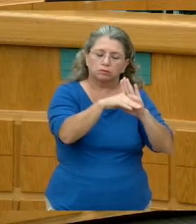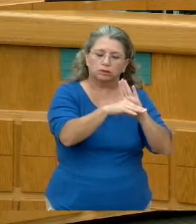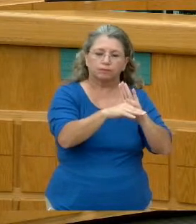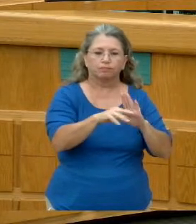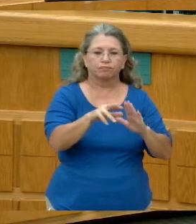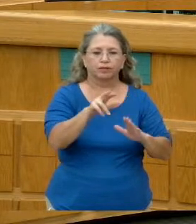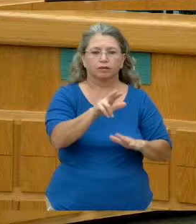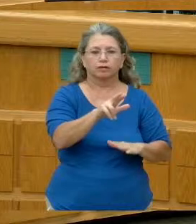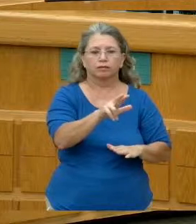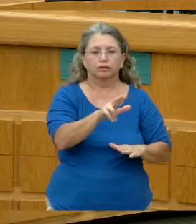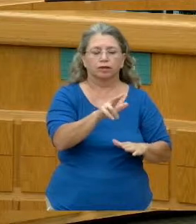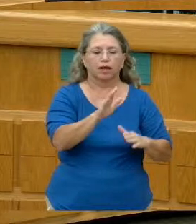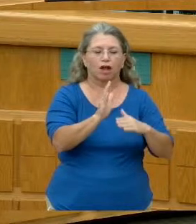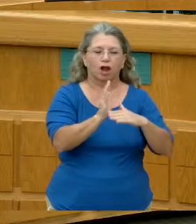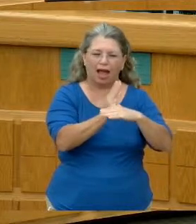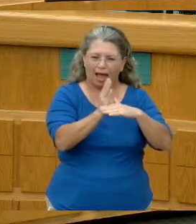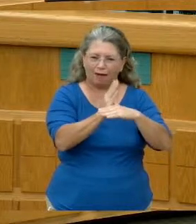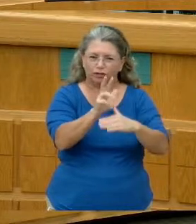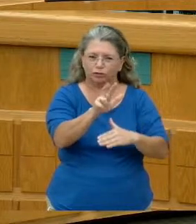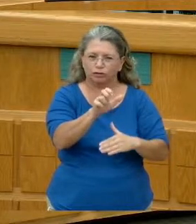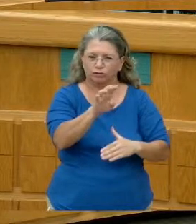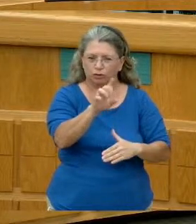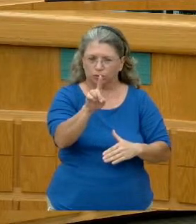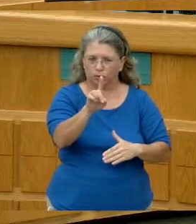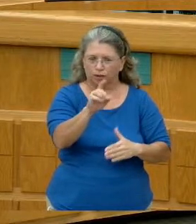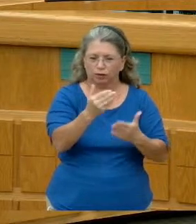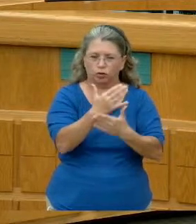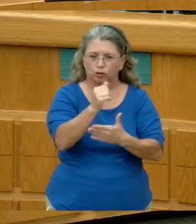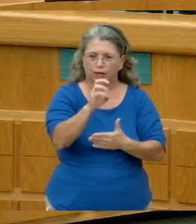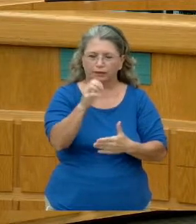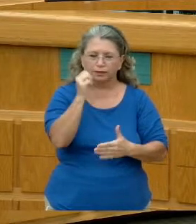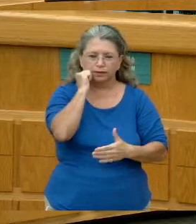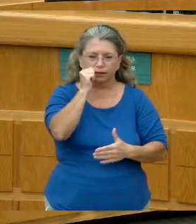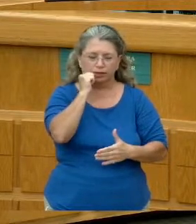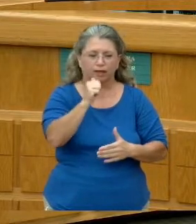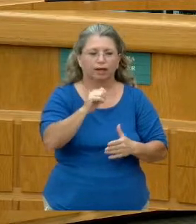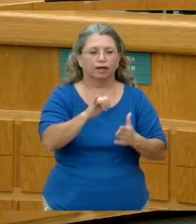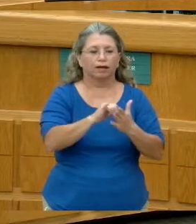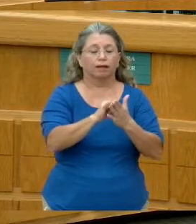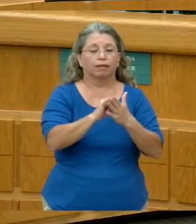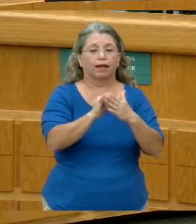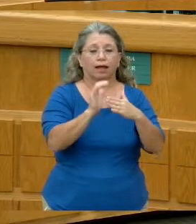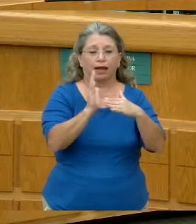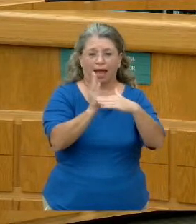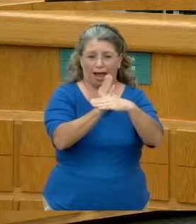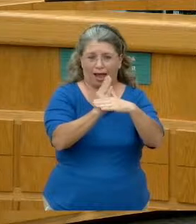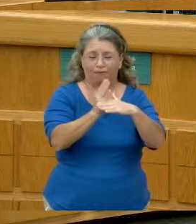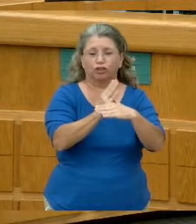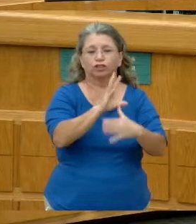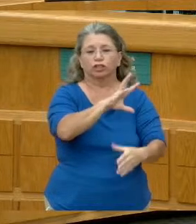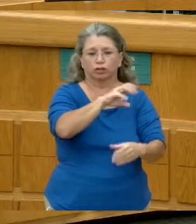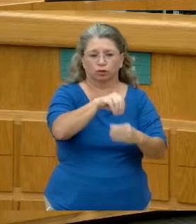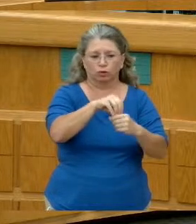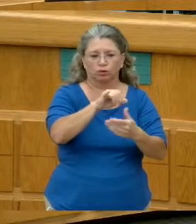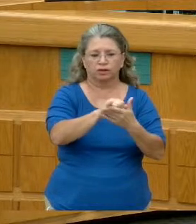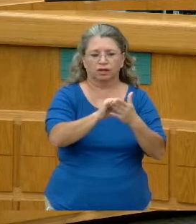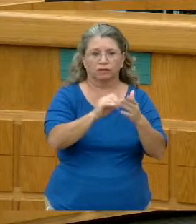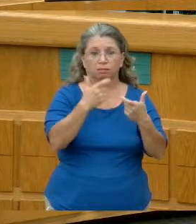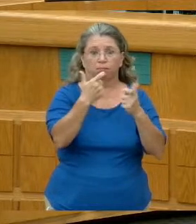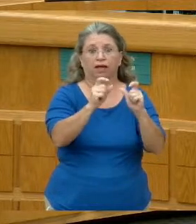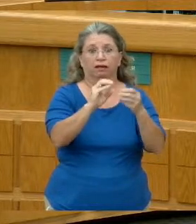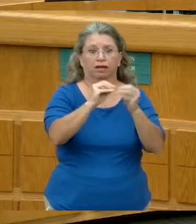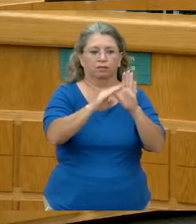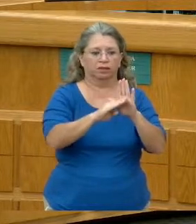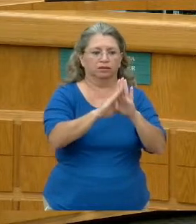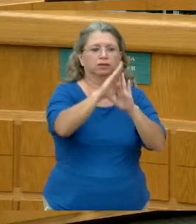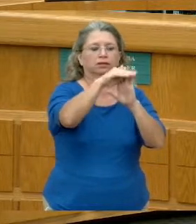new cases every day. And that average does take into consideration these big 5 and 600 numbers. So when they drop off,